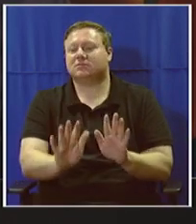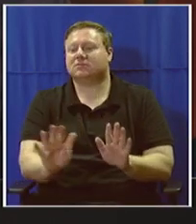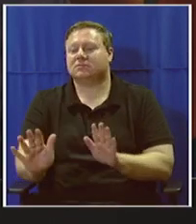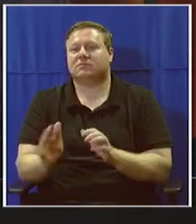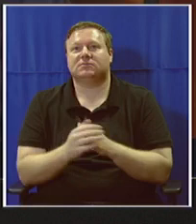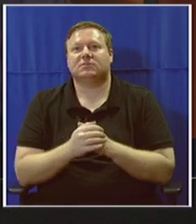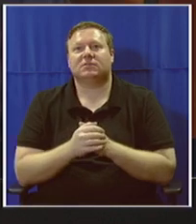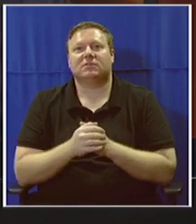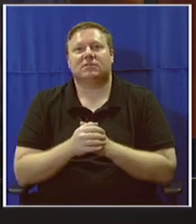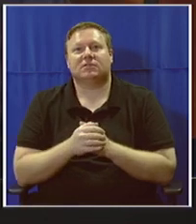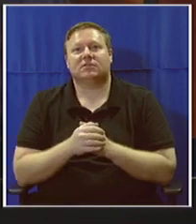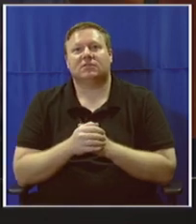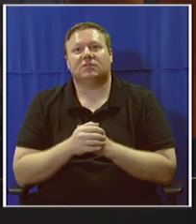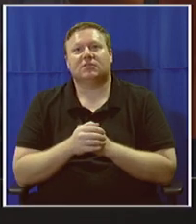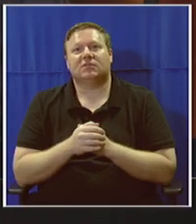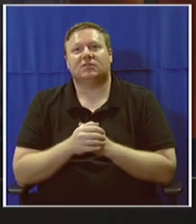Order.